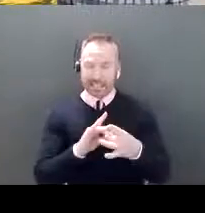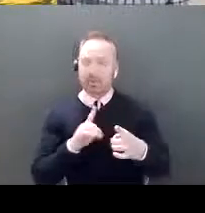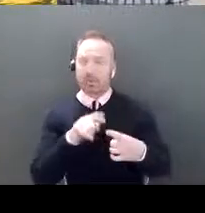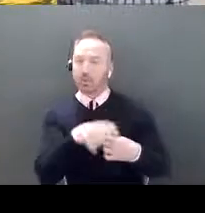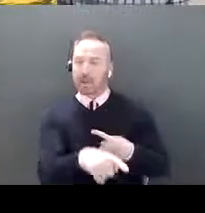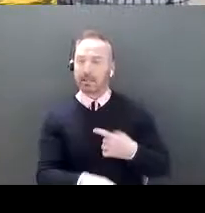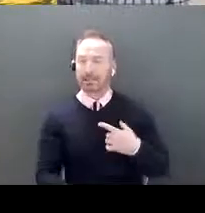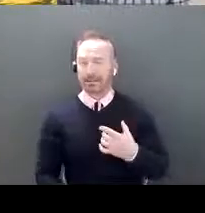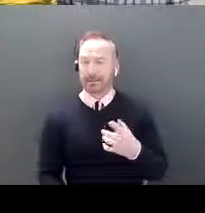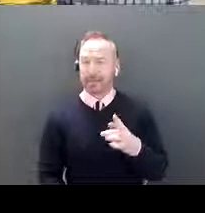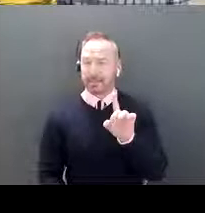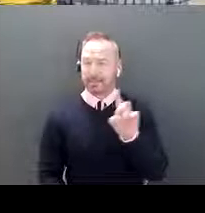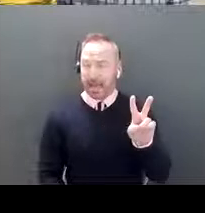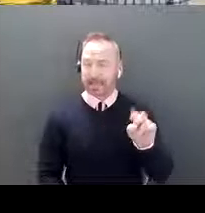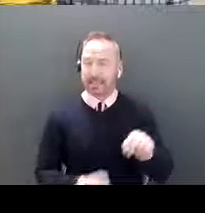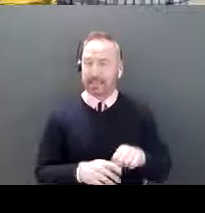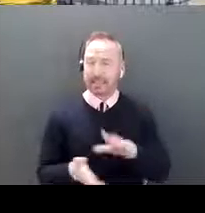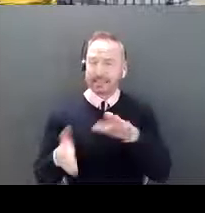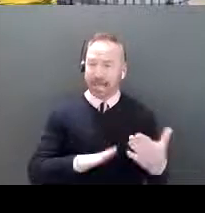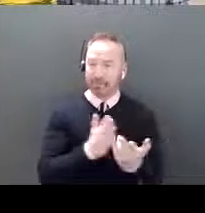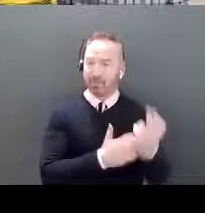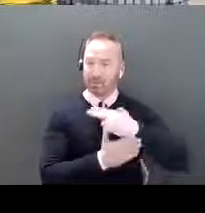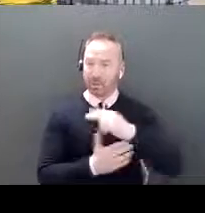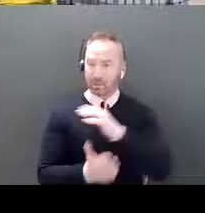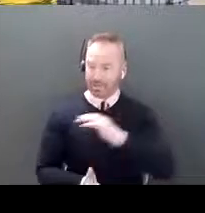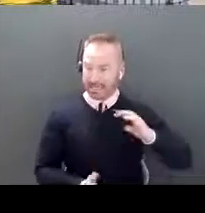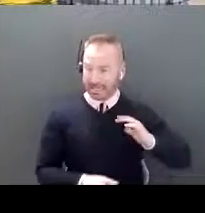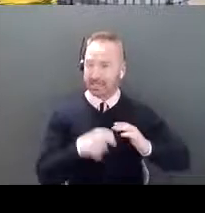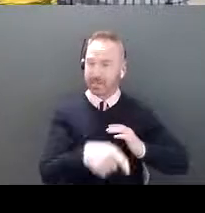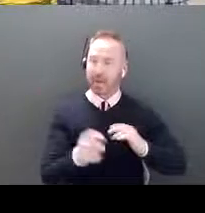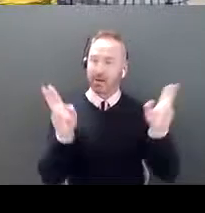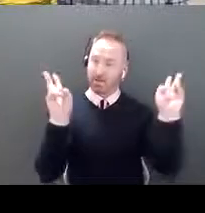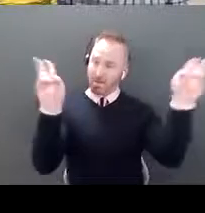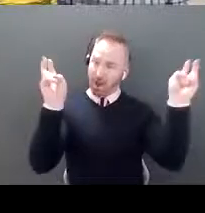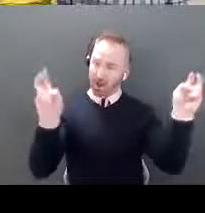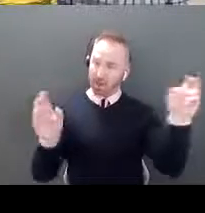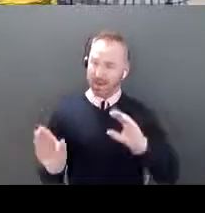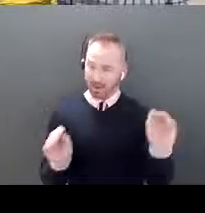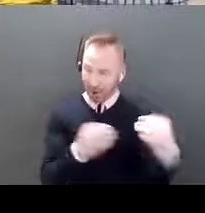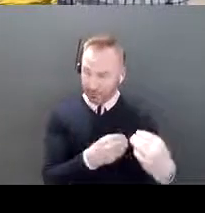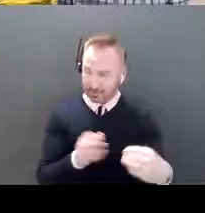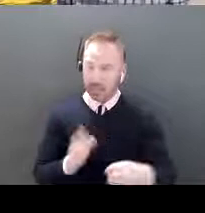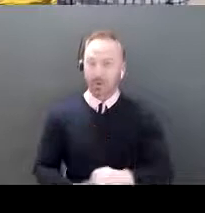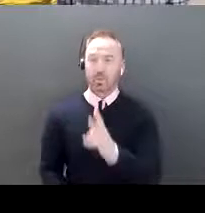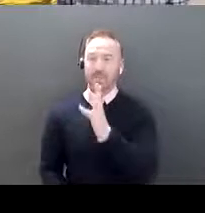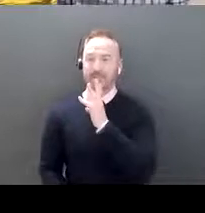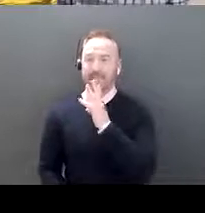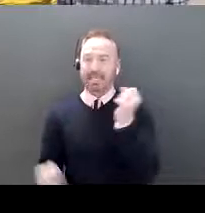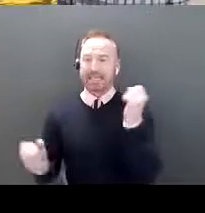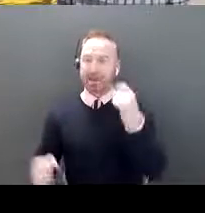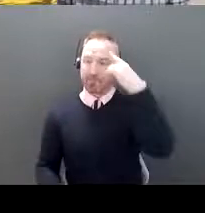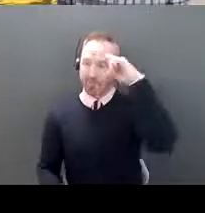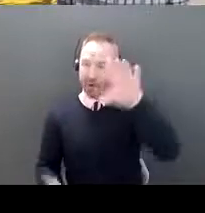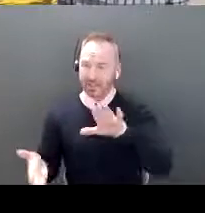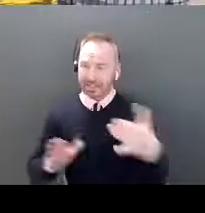Committee. Their motto that they have in their office is, "We speak for the dead to protect the living." So we actively